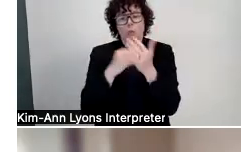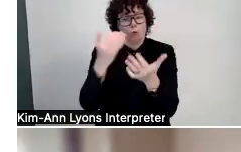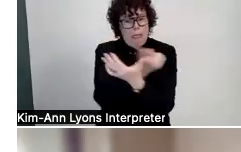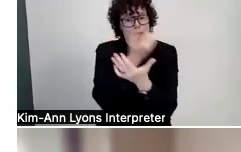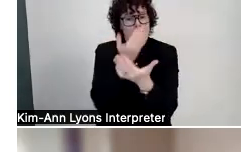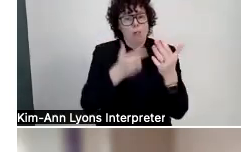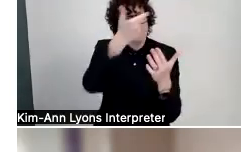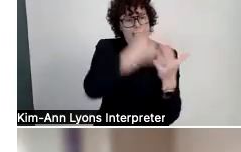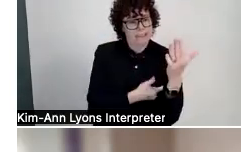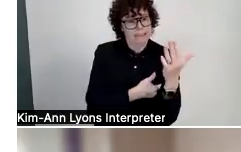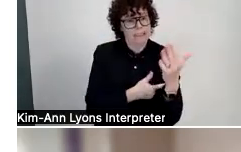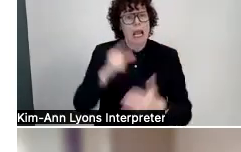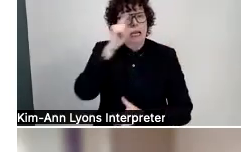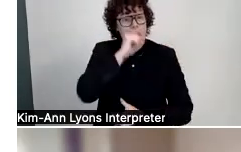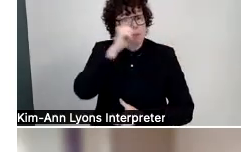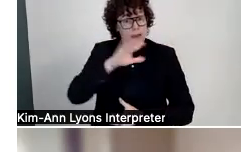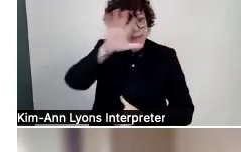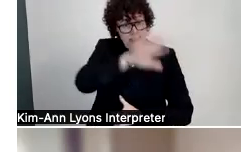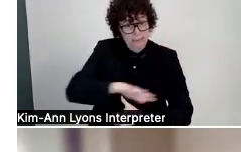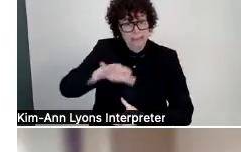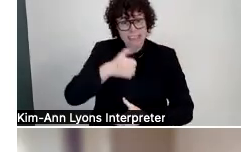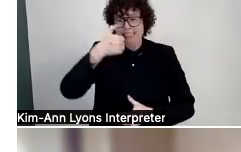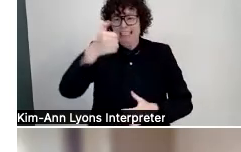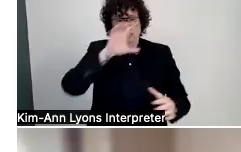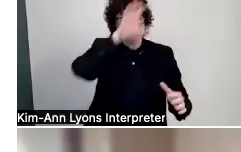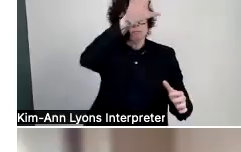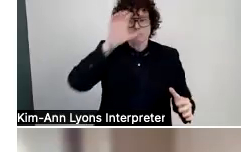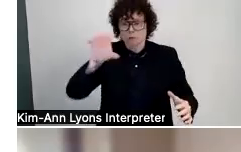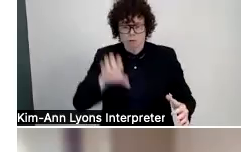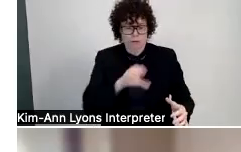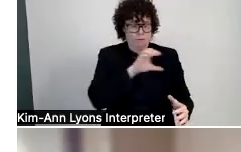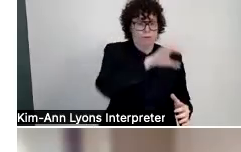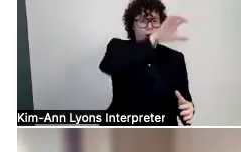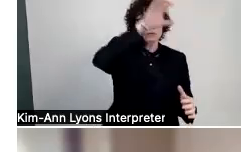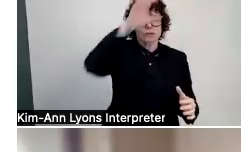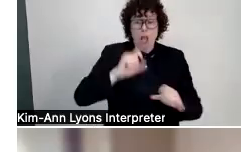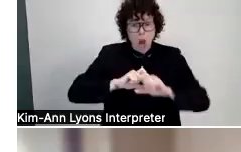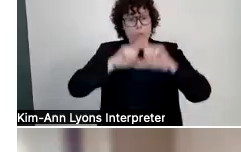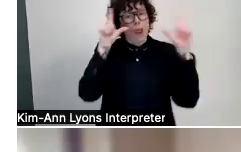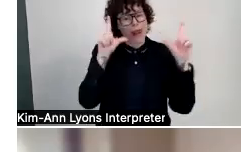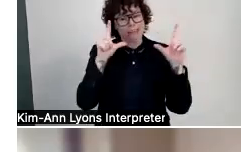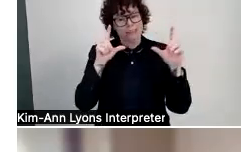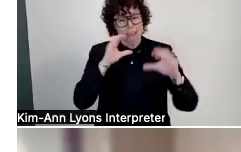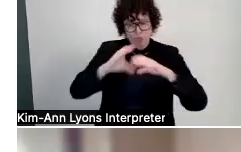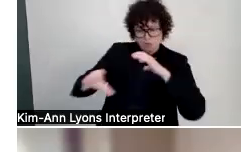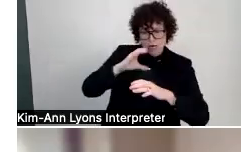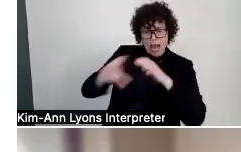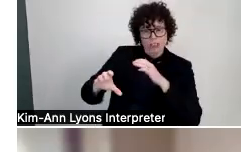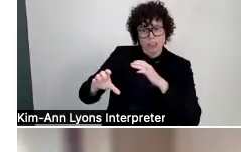The capabilities are grouped into 6 areas: intellectual disability awareness, communication,